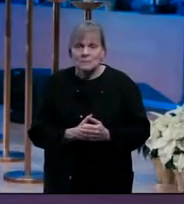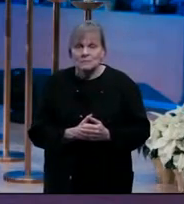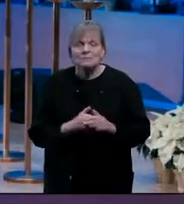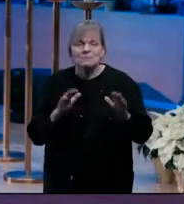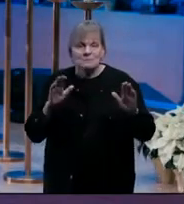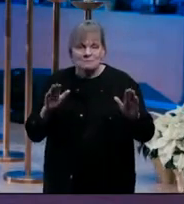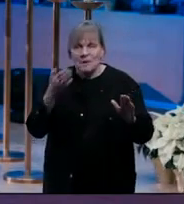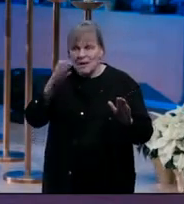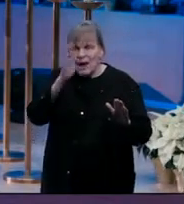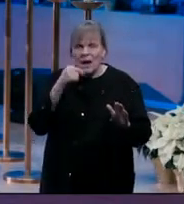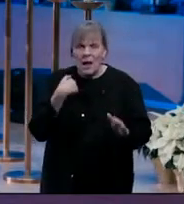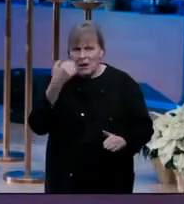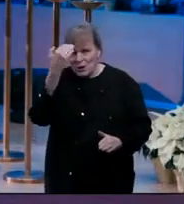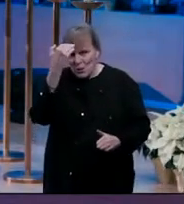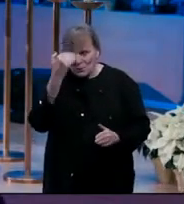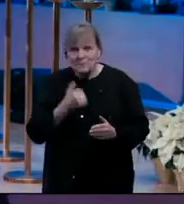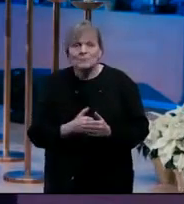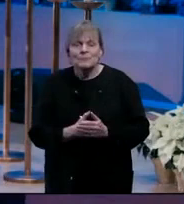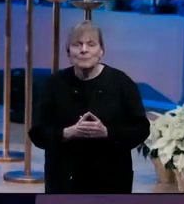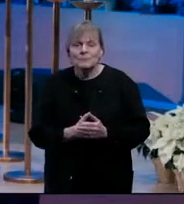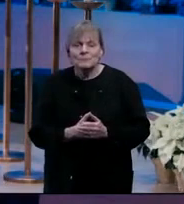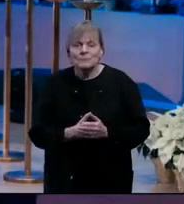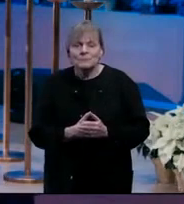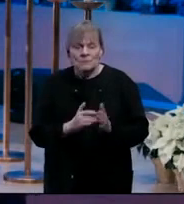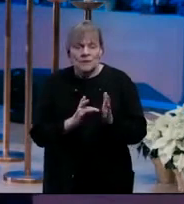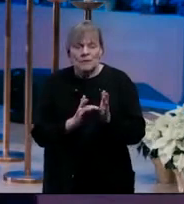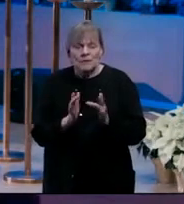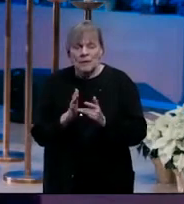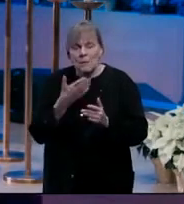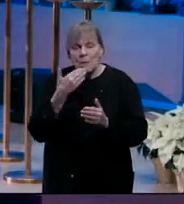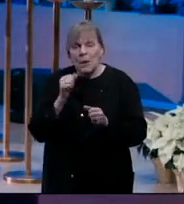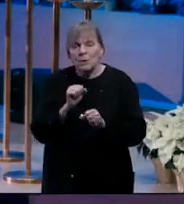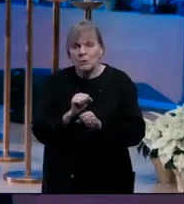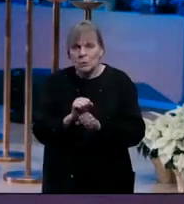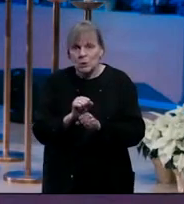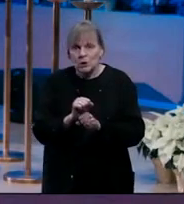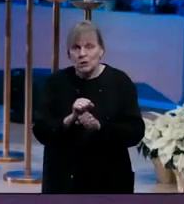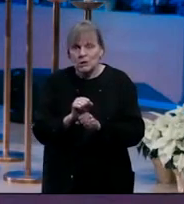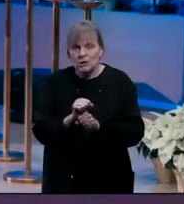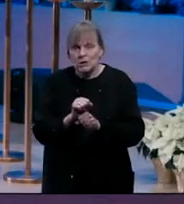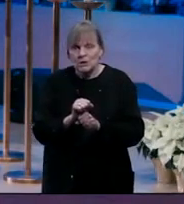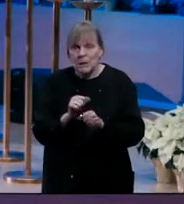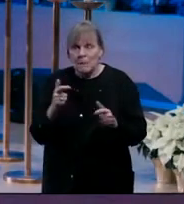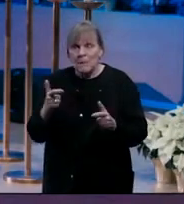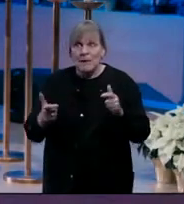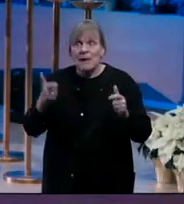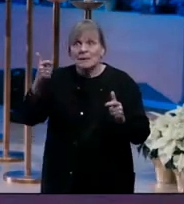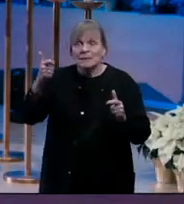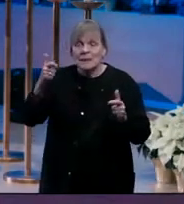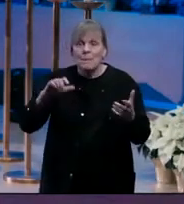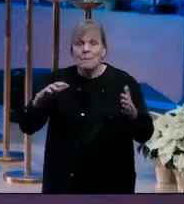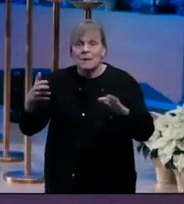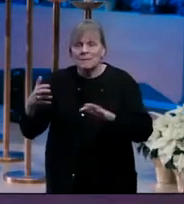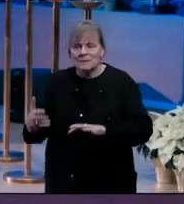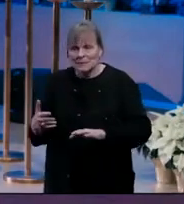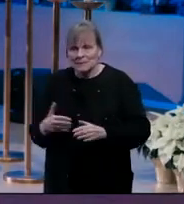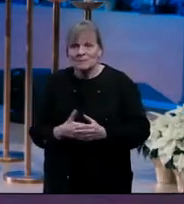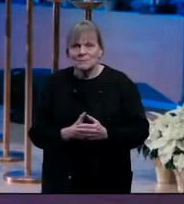Here's what I know about our God, that he does his best work in our biggest